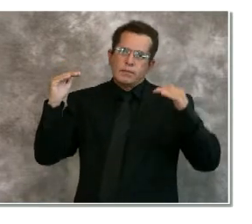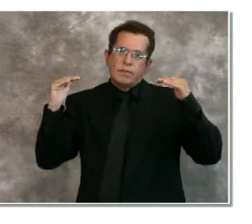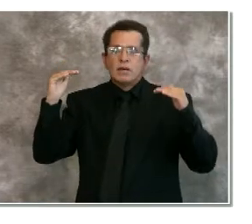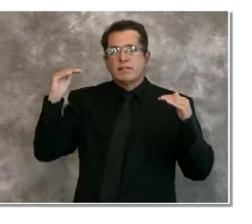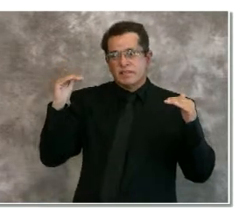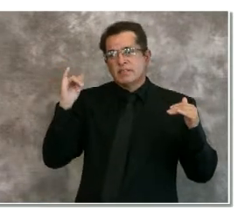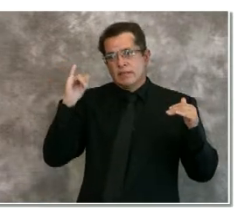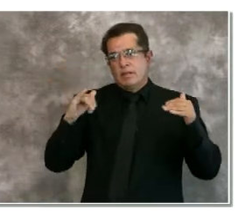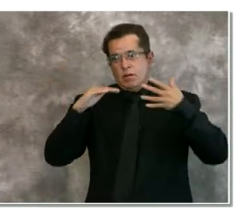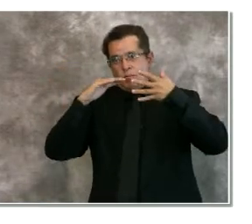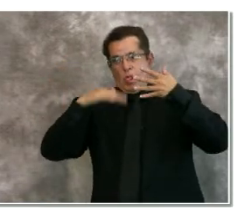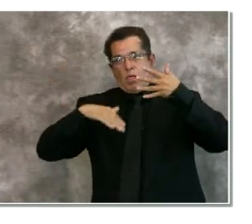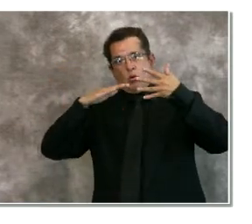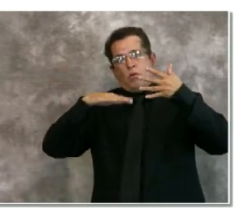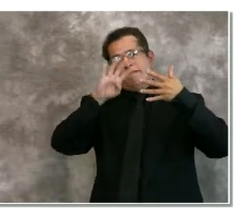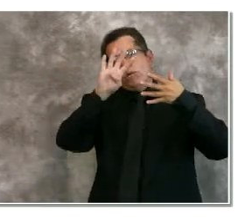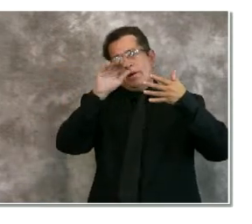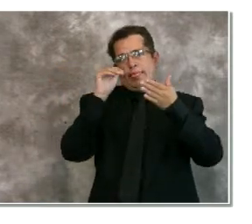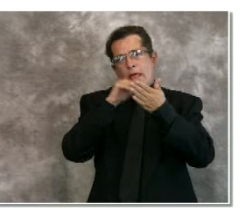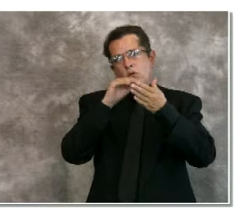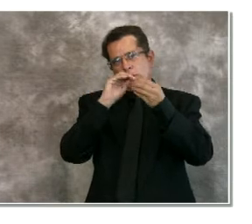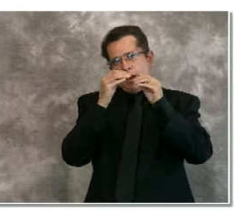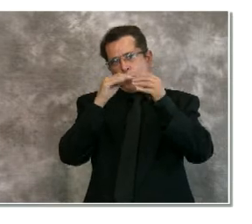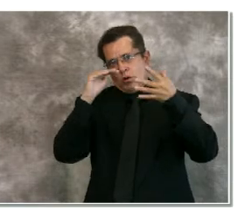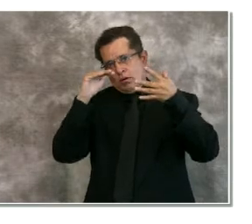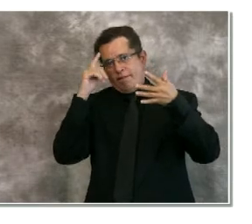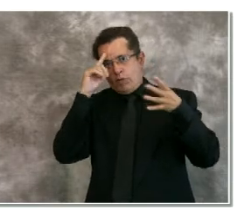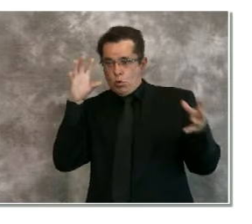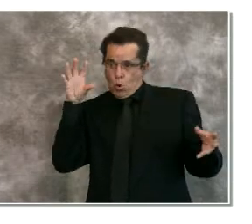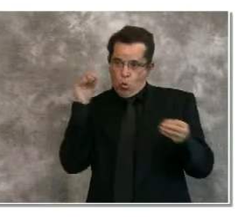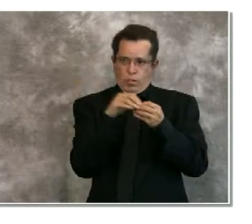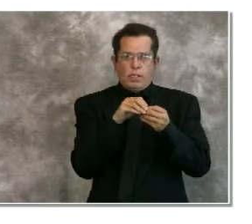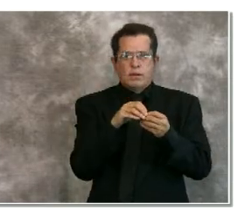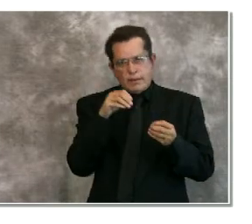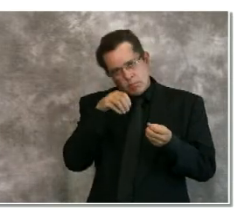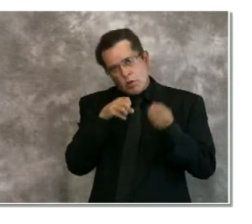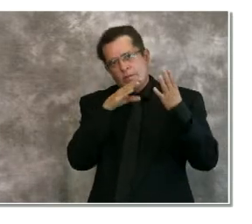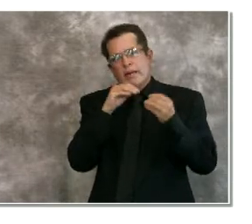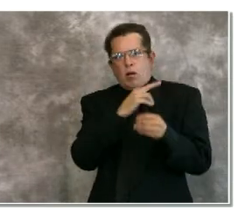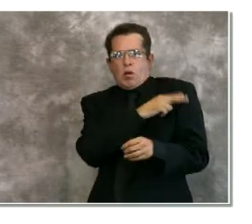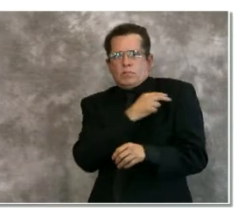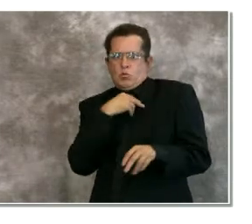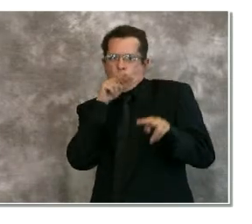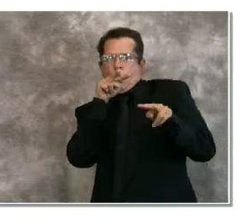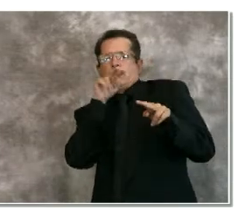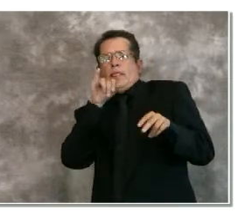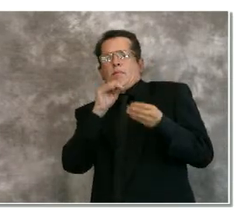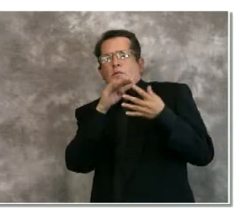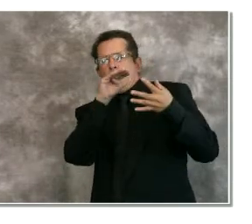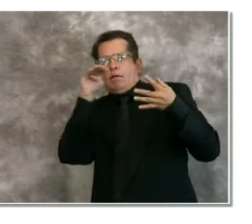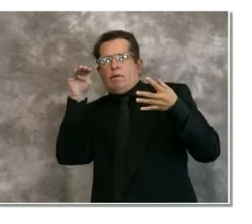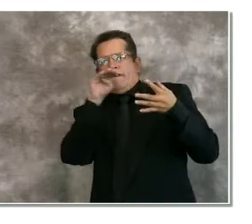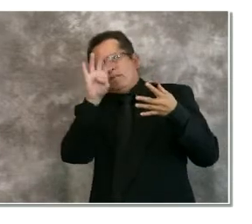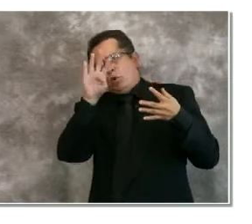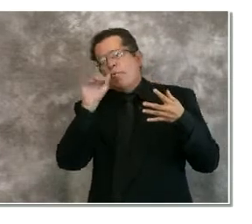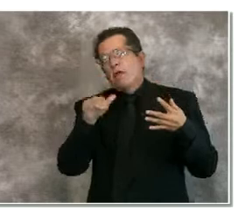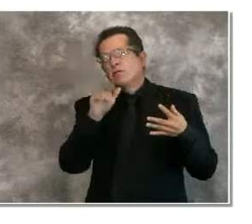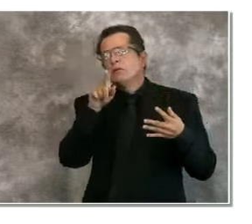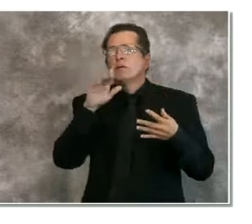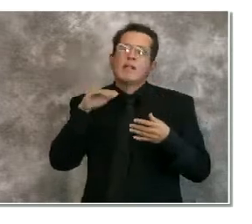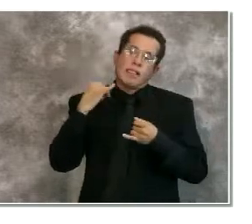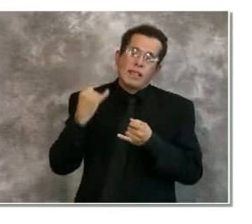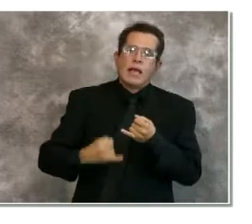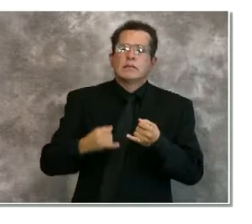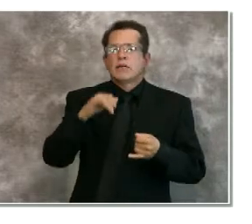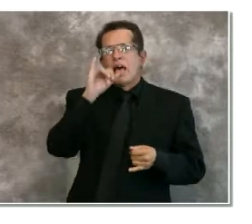us just below that 4,000 number of total hospitalizations in our county. And then my last chart is our